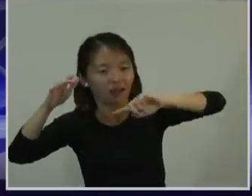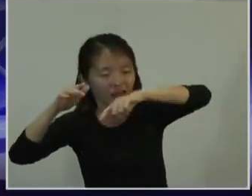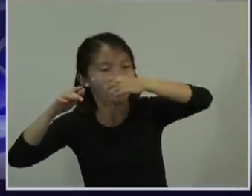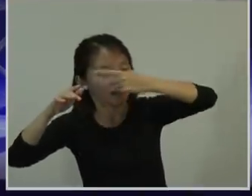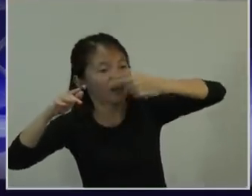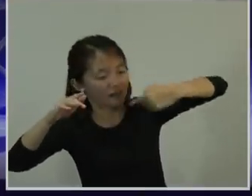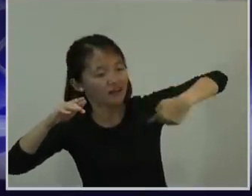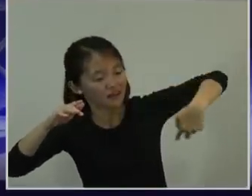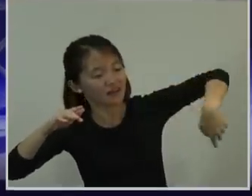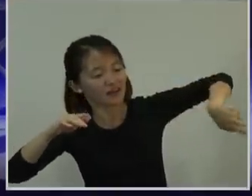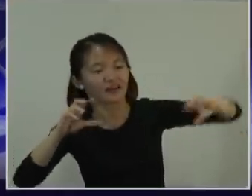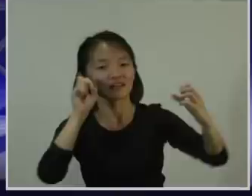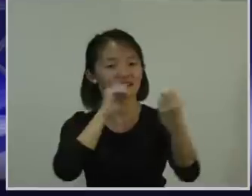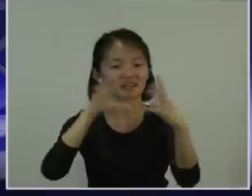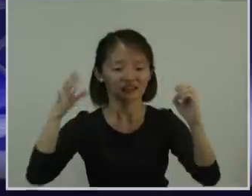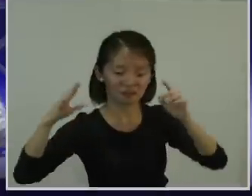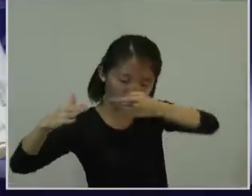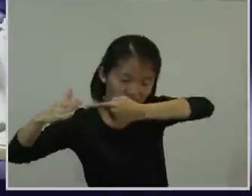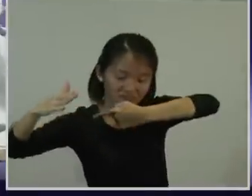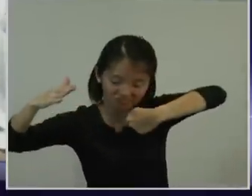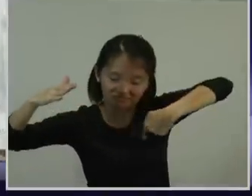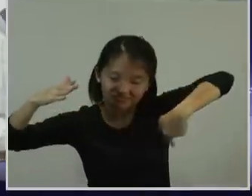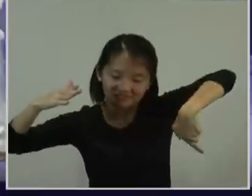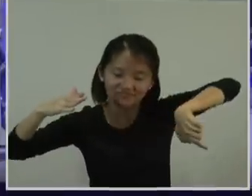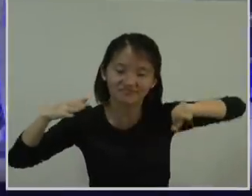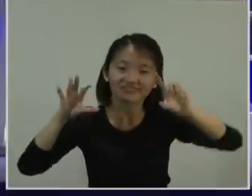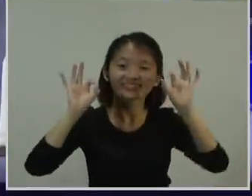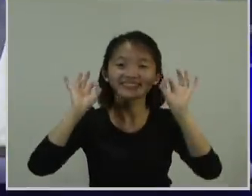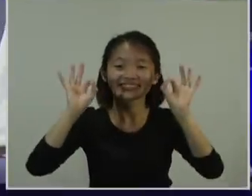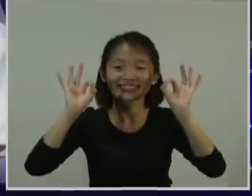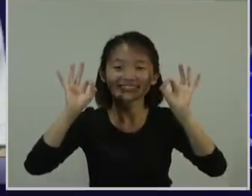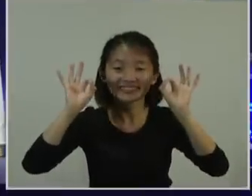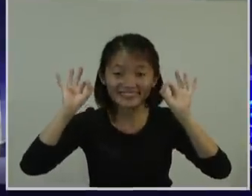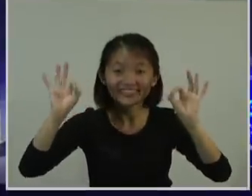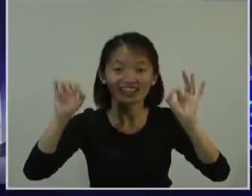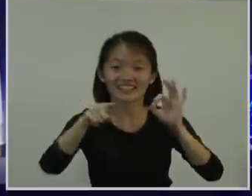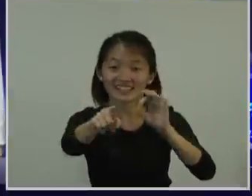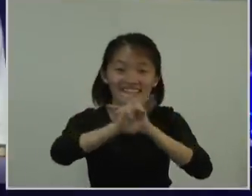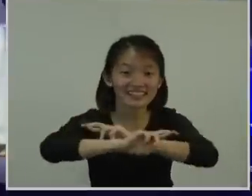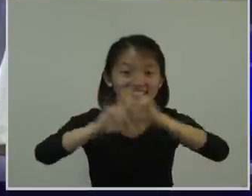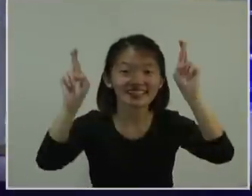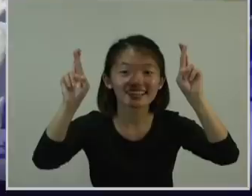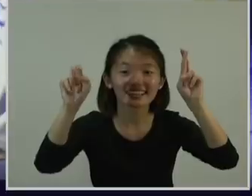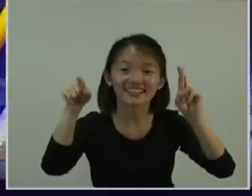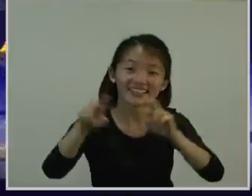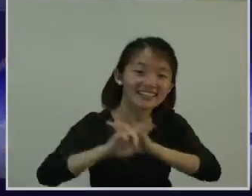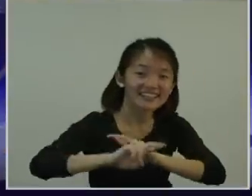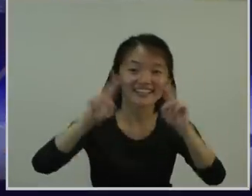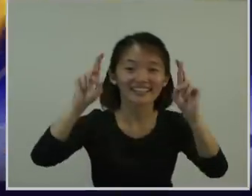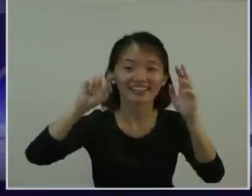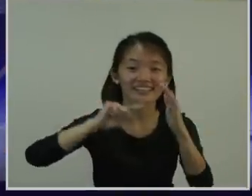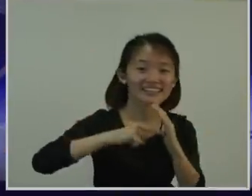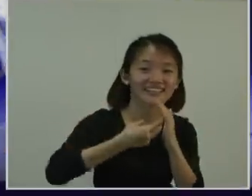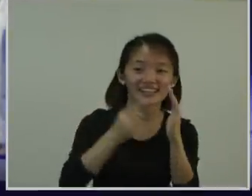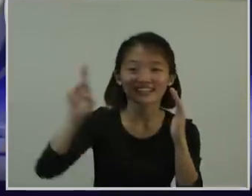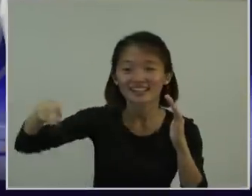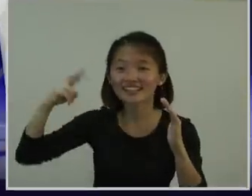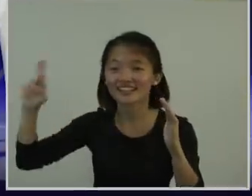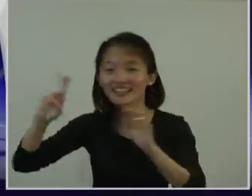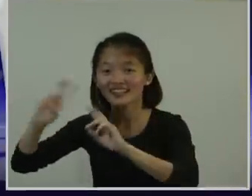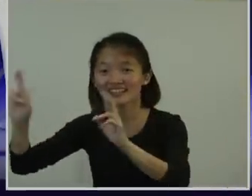All right. I love your energy, by the way. Whoa. All right, Singapore, you're ready. Are you ready? From the right side.